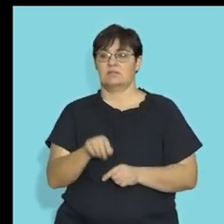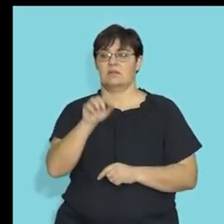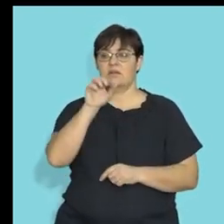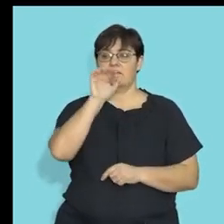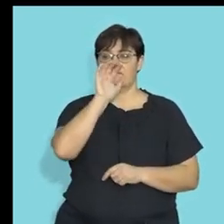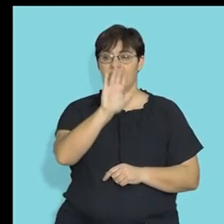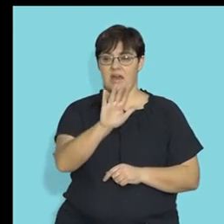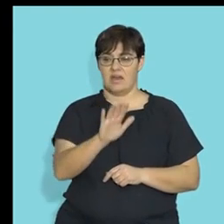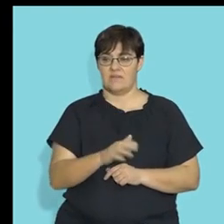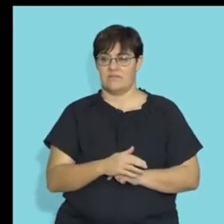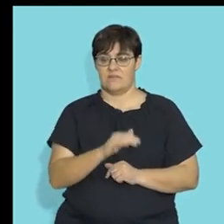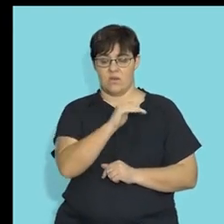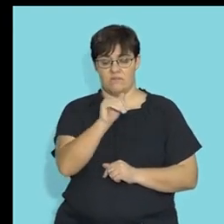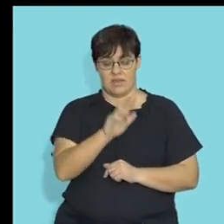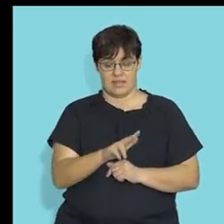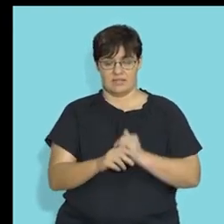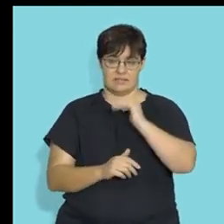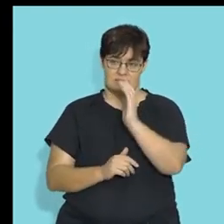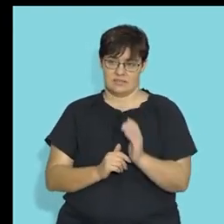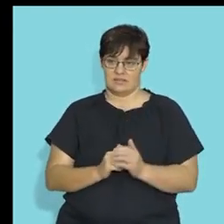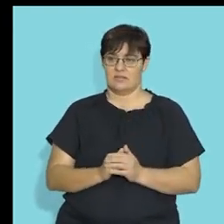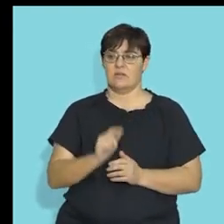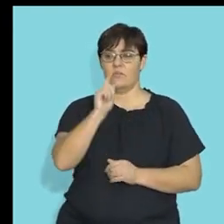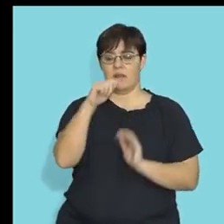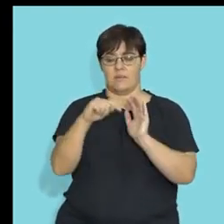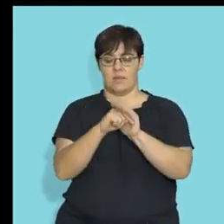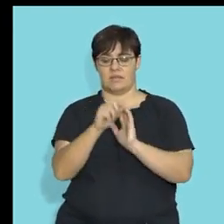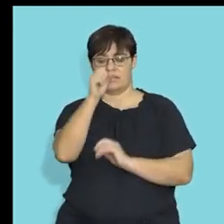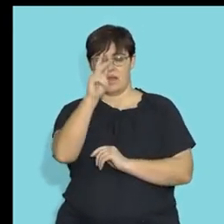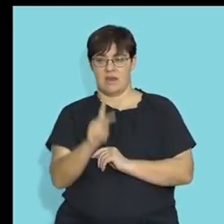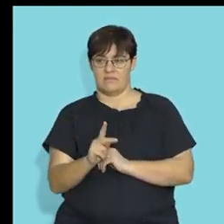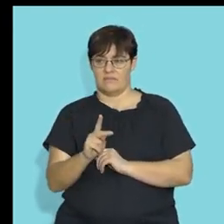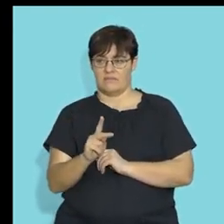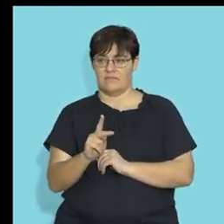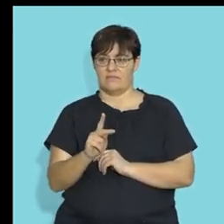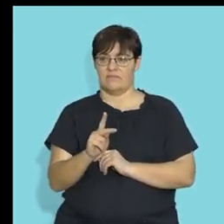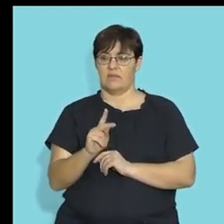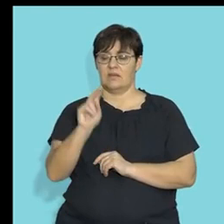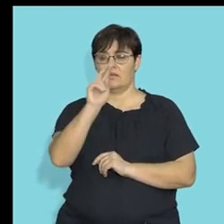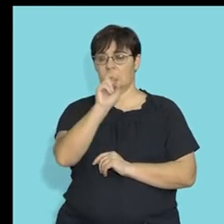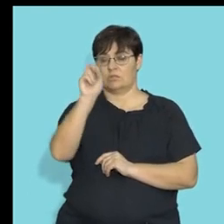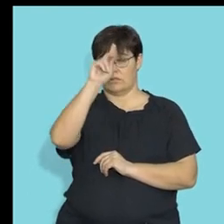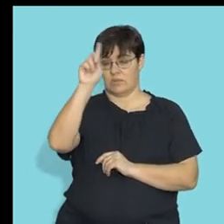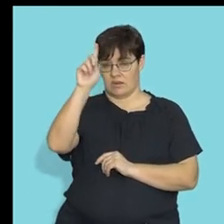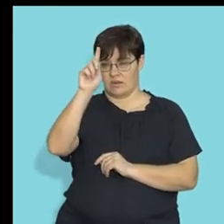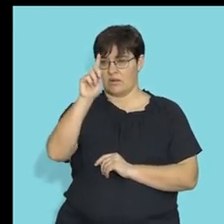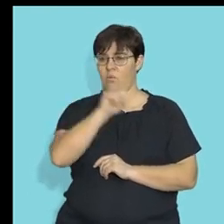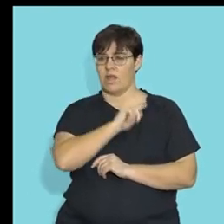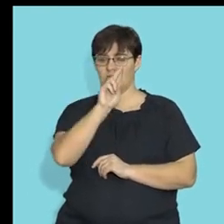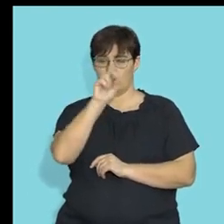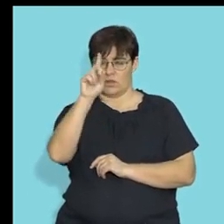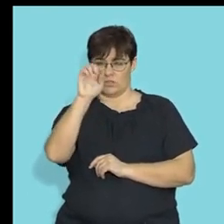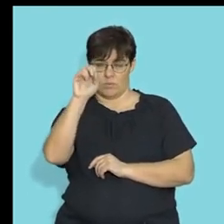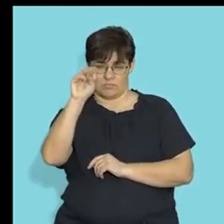5/8, open bracket 1 minus a half to the power of 21 because